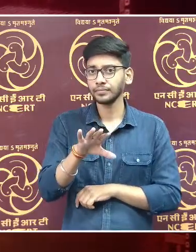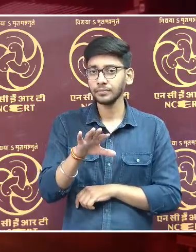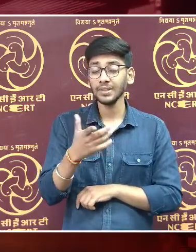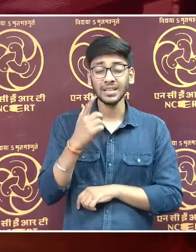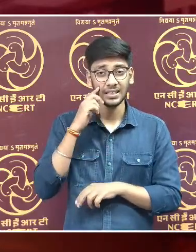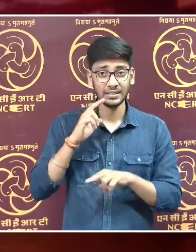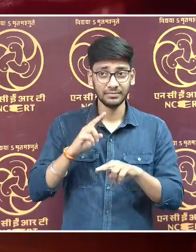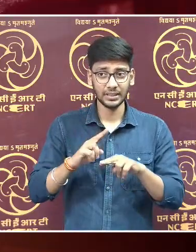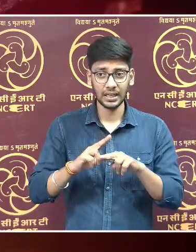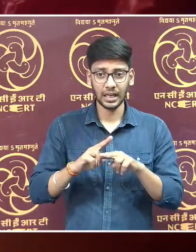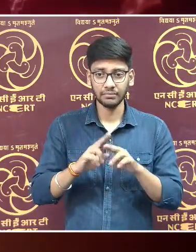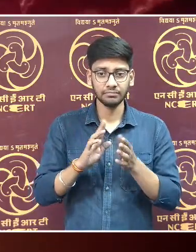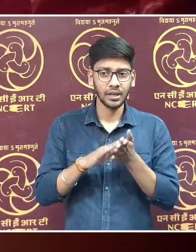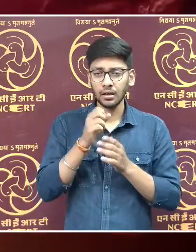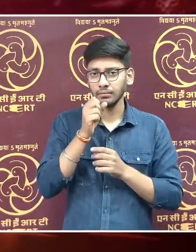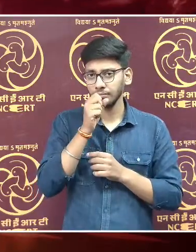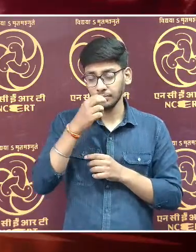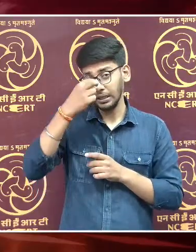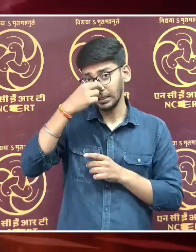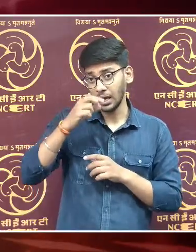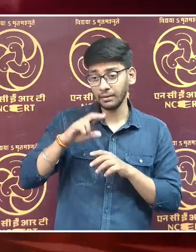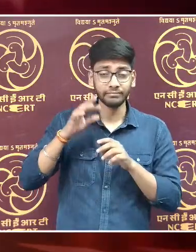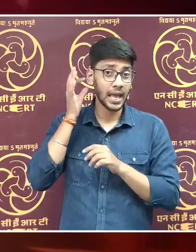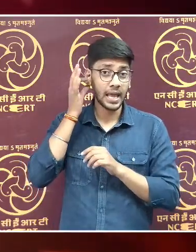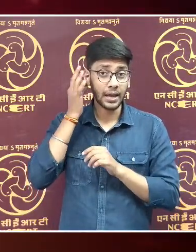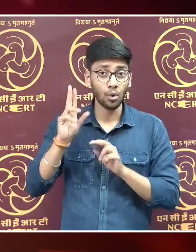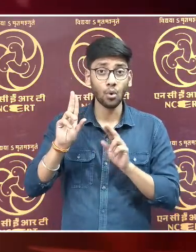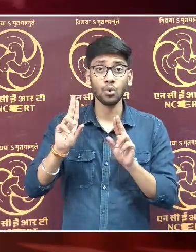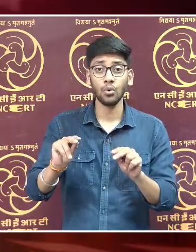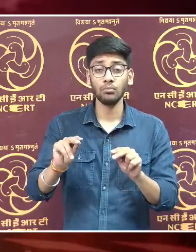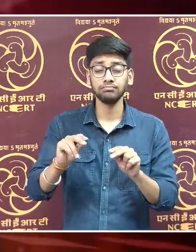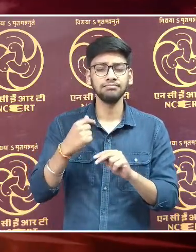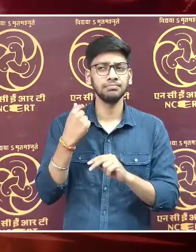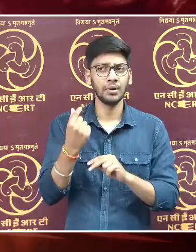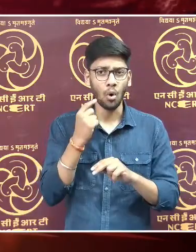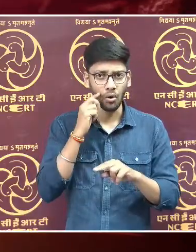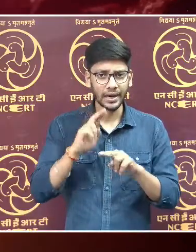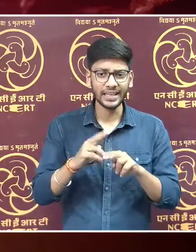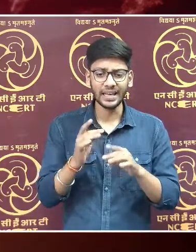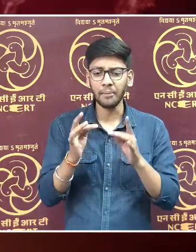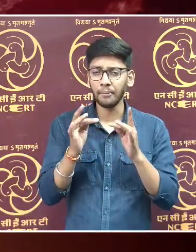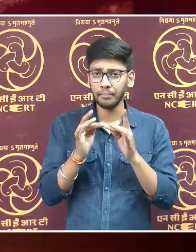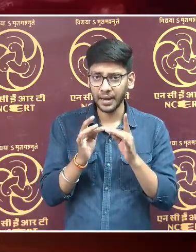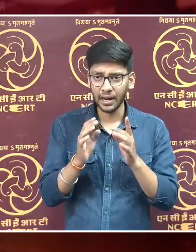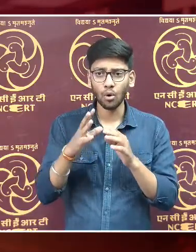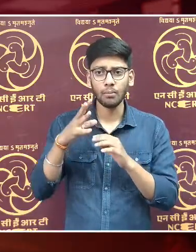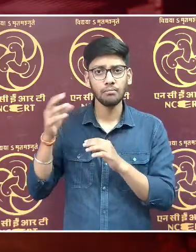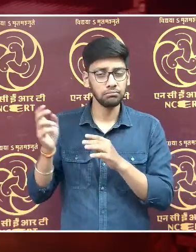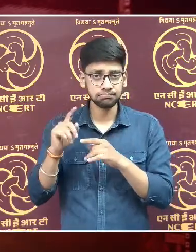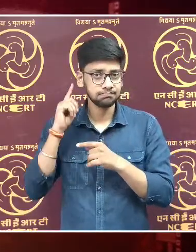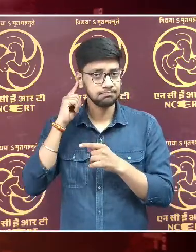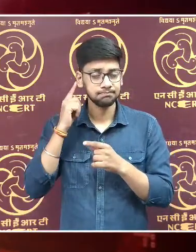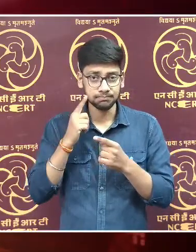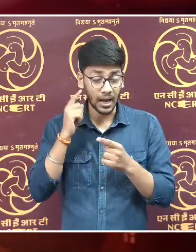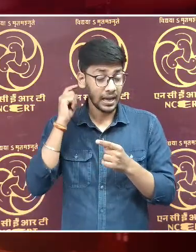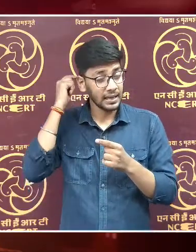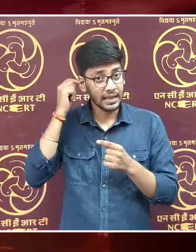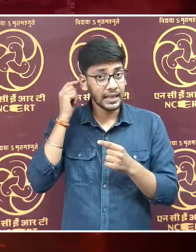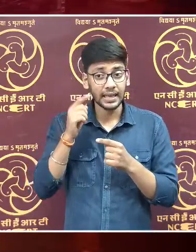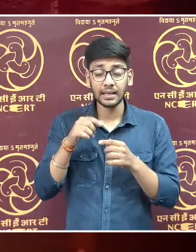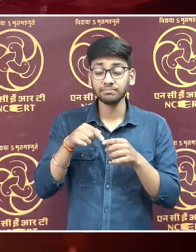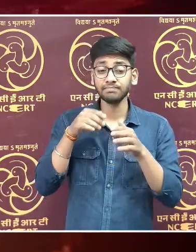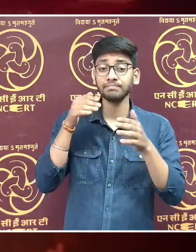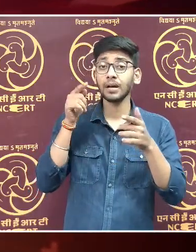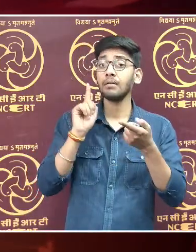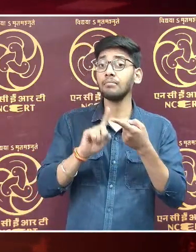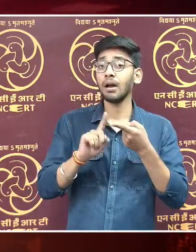cold and cough should not be ignored, because it affects not only the middle ear, even the tympanic membrane, and finally the child ends